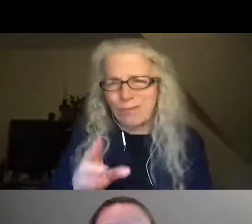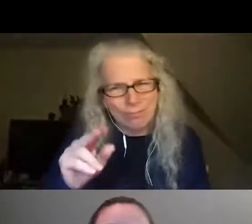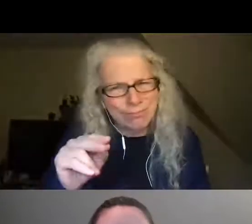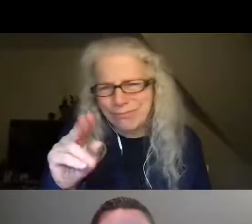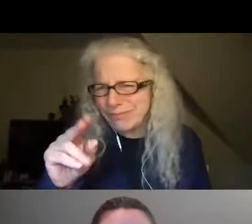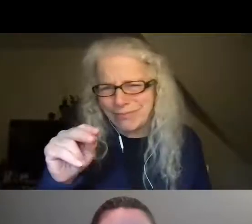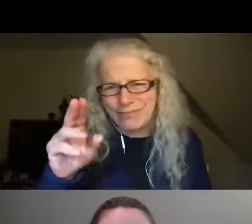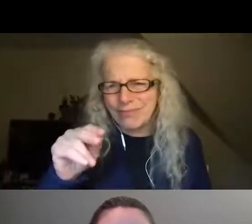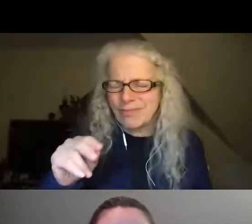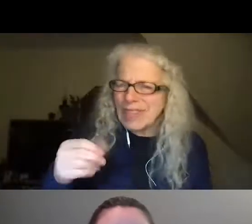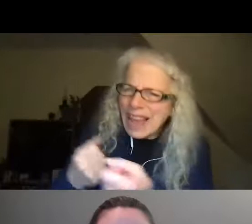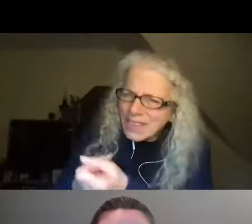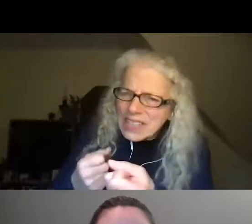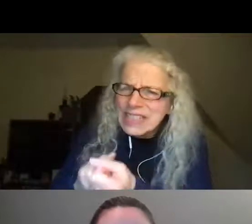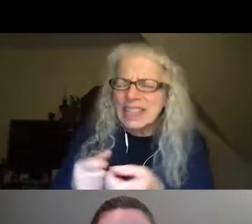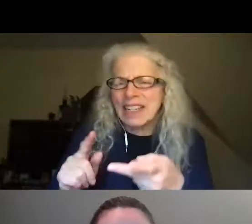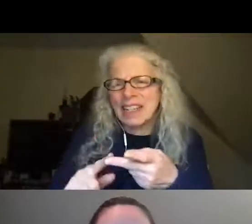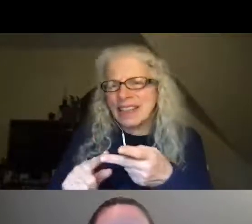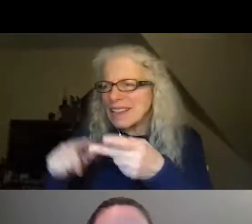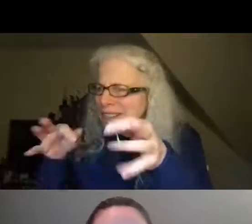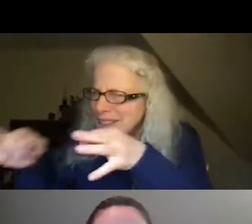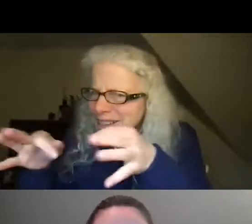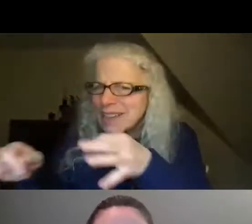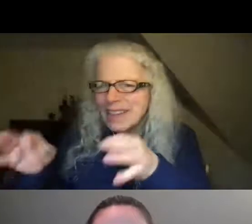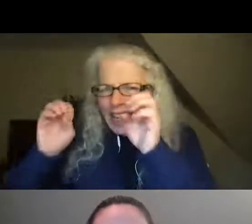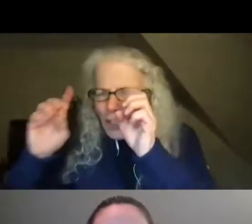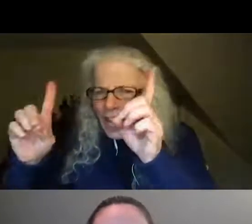We're providing the advocacy multiple times a day, multiple